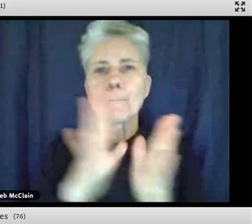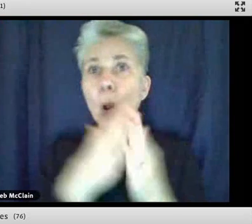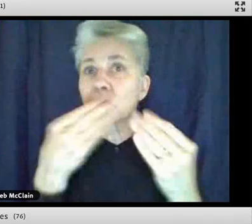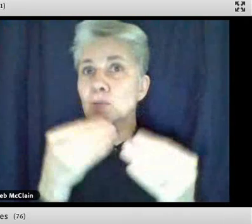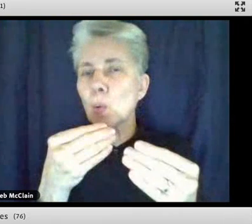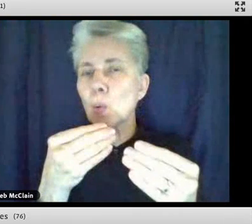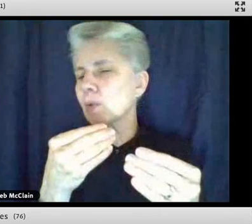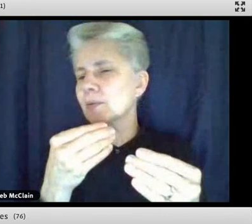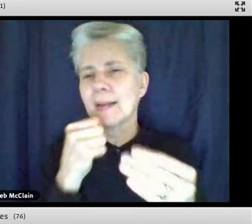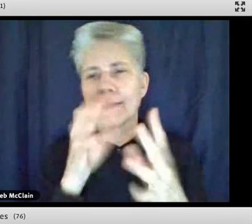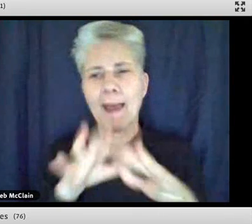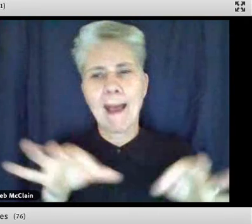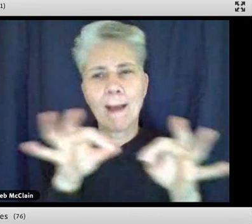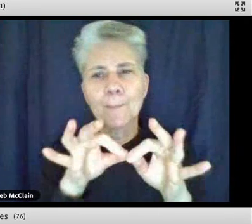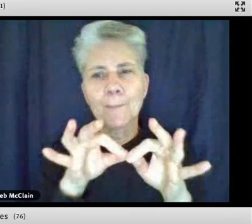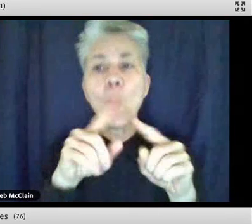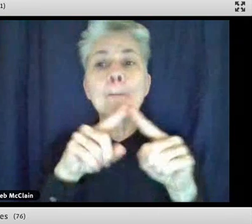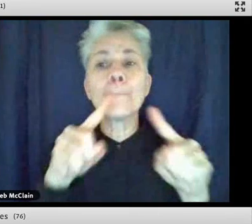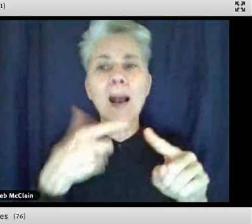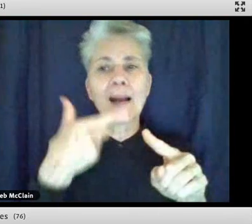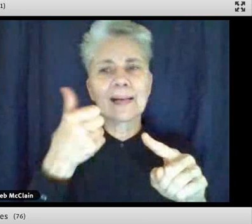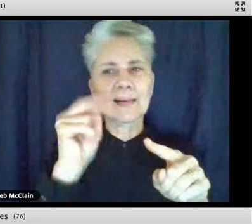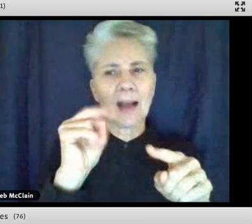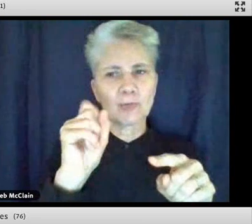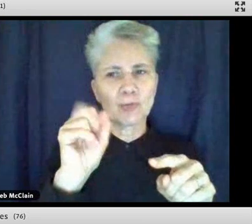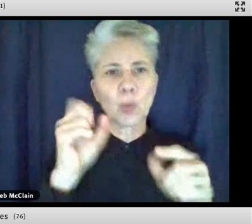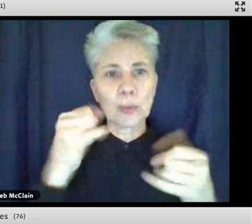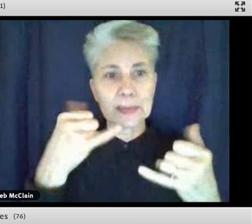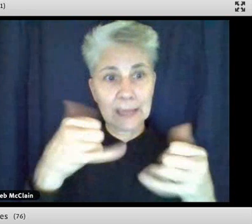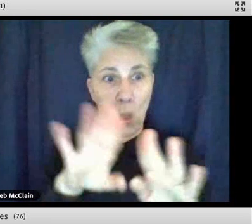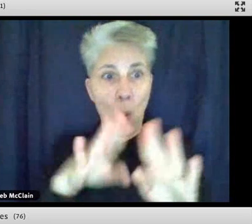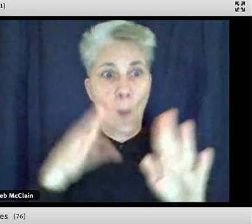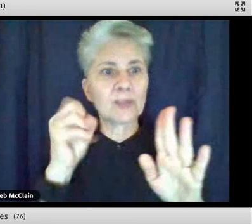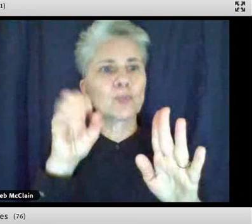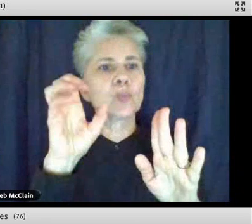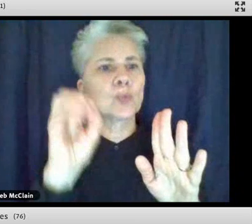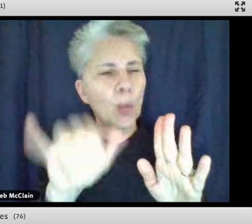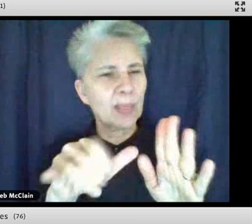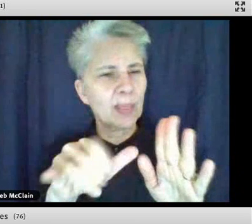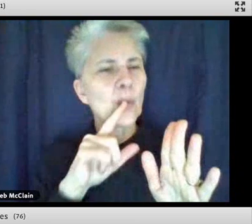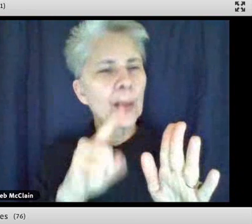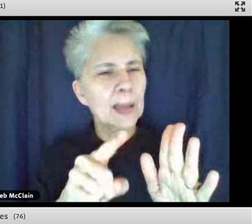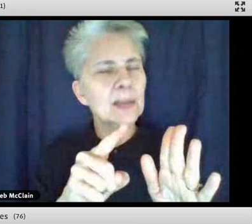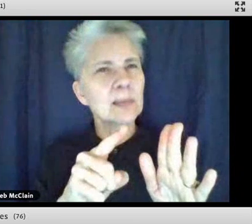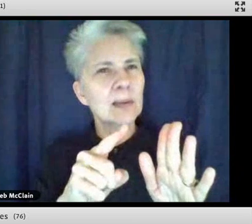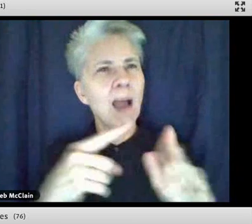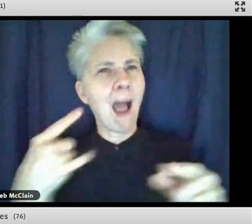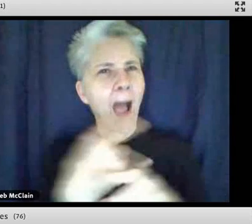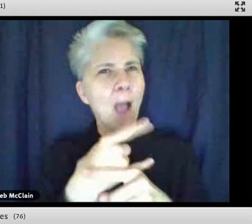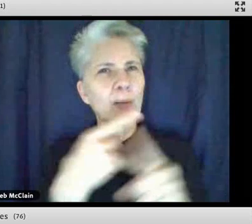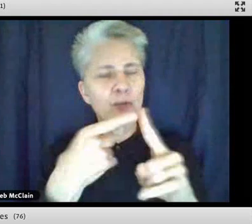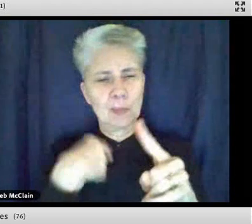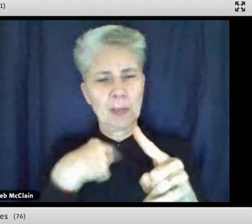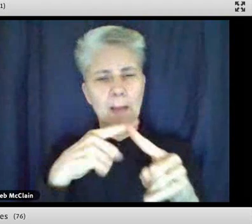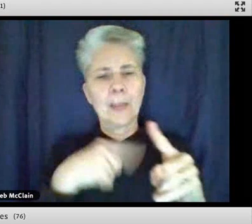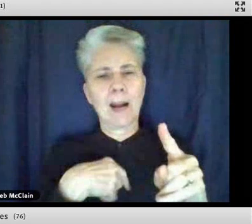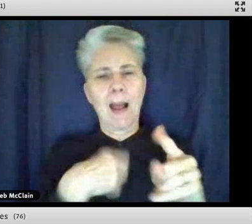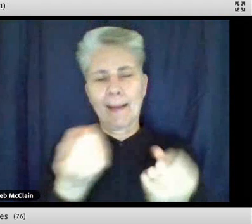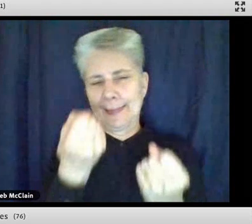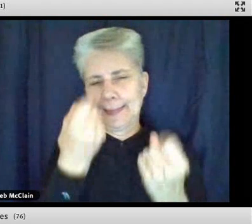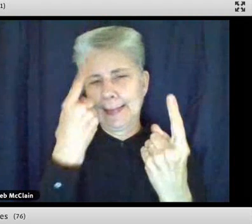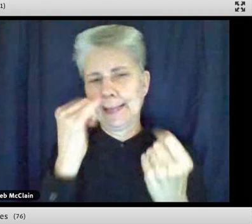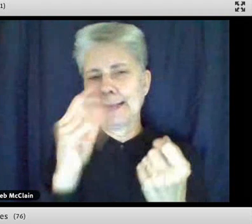are non-essential. However, gun stores are still open. So there's a irony there to me, but I totally get